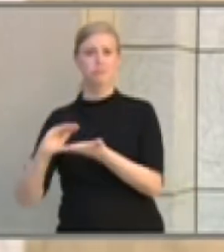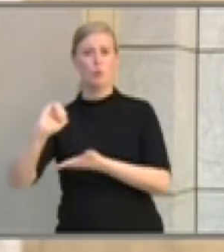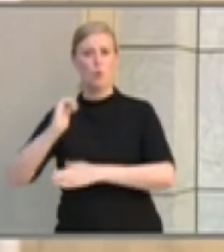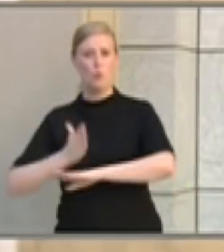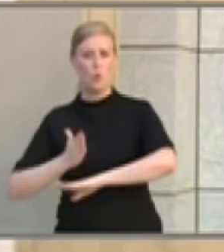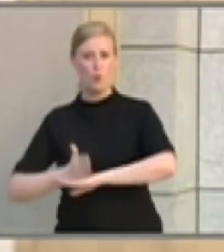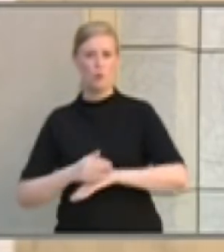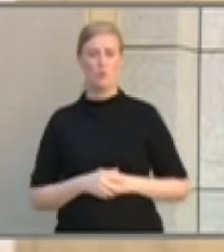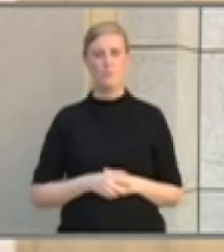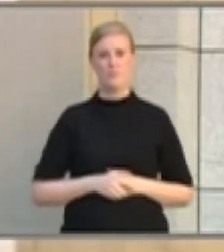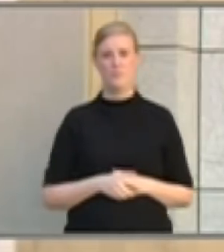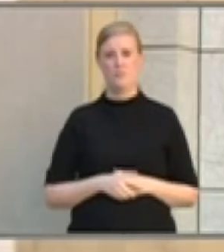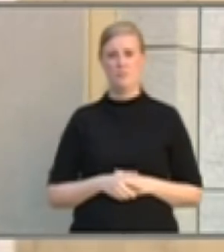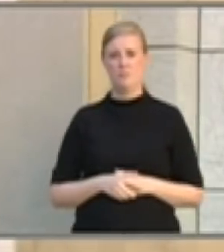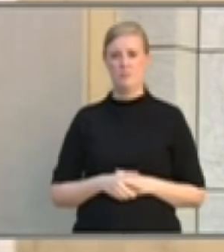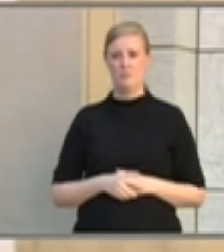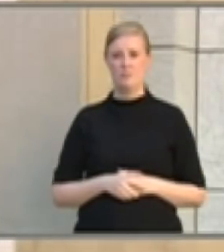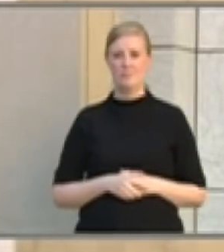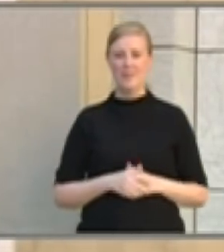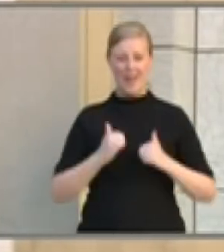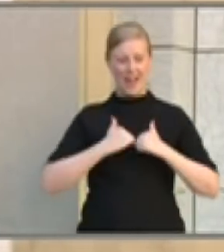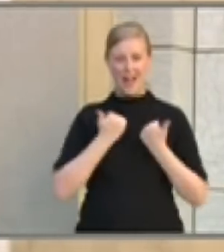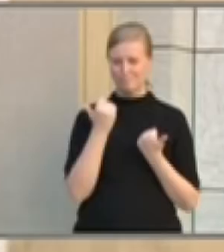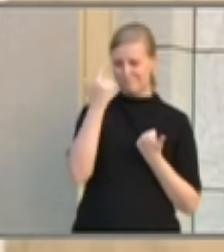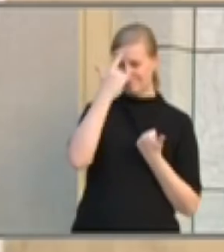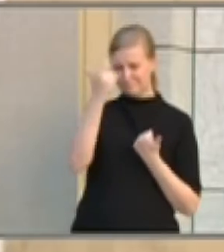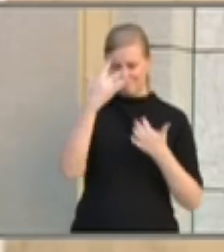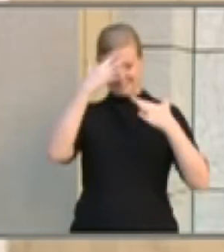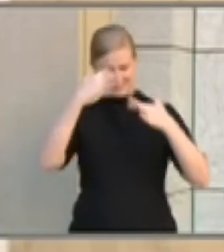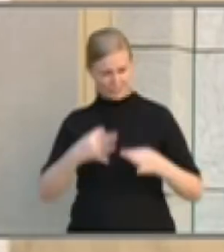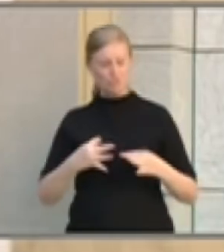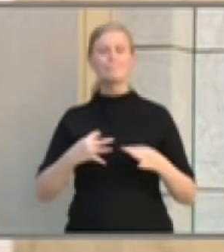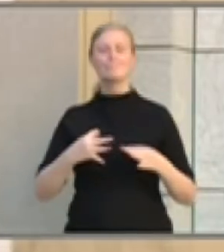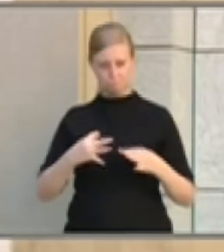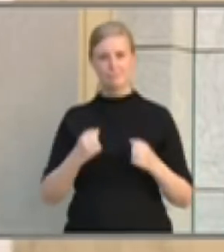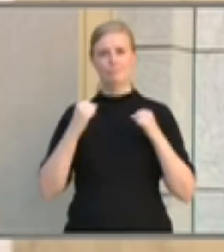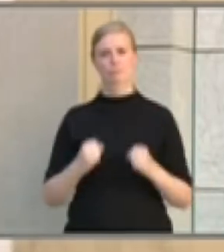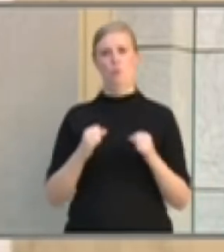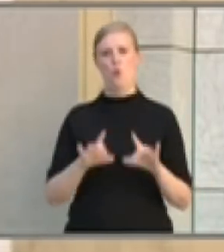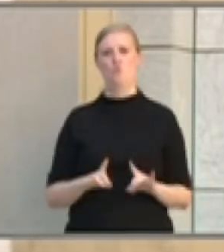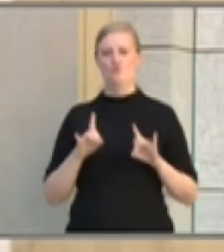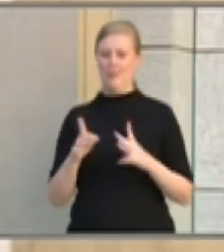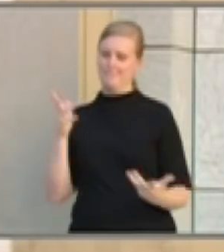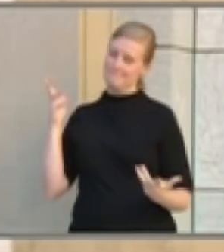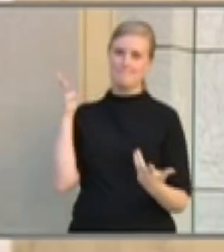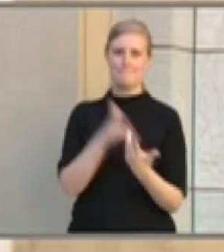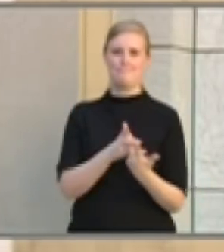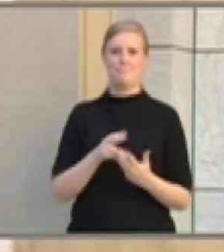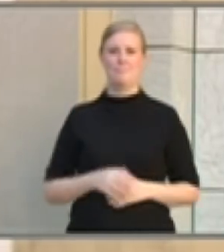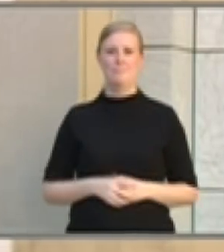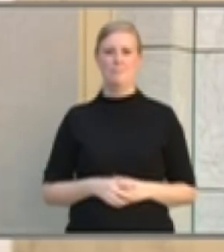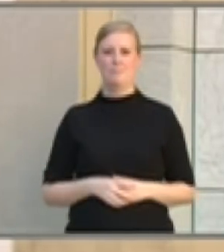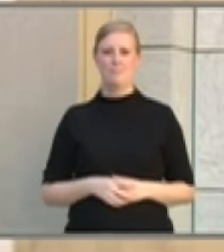scheme, as the Prime Minister has said, is uniquely Australian, with every eligible employee receiving the same